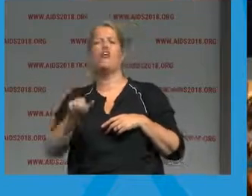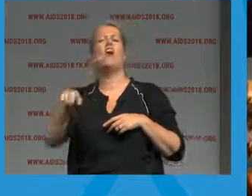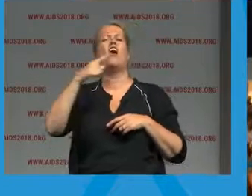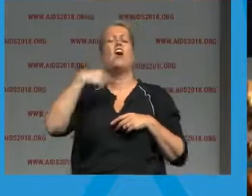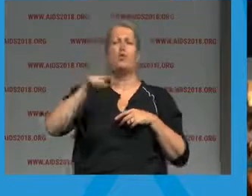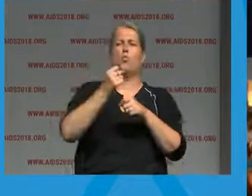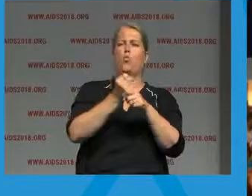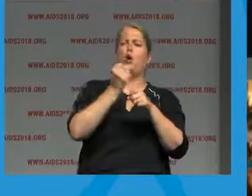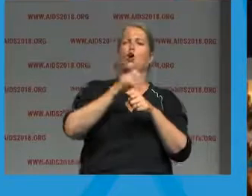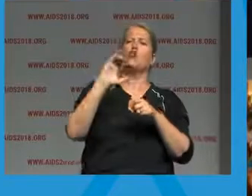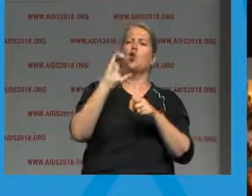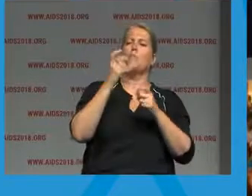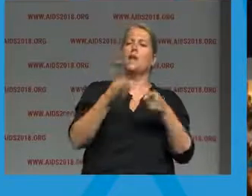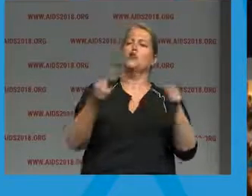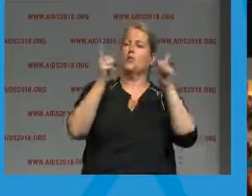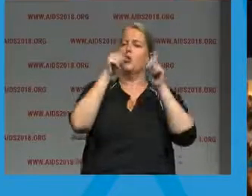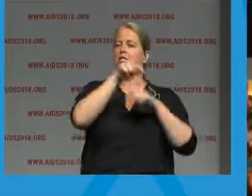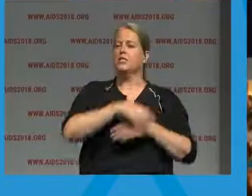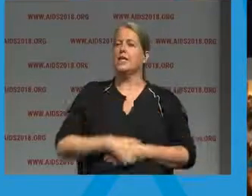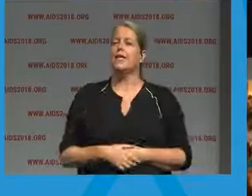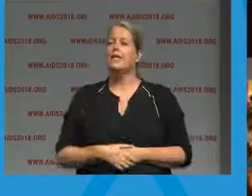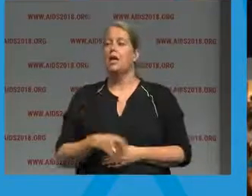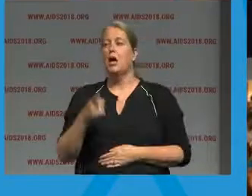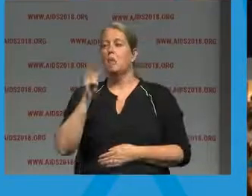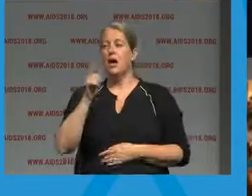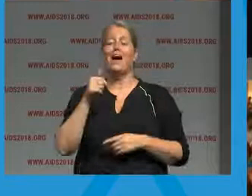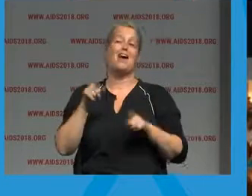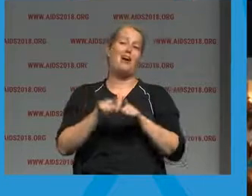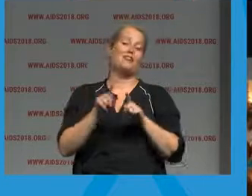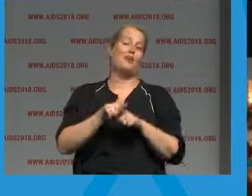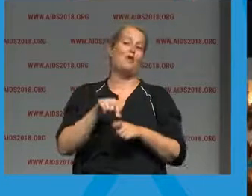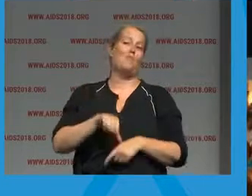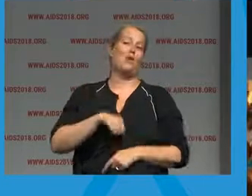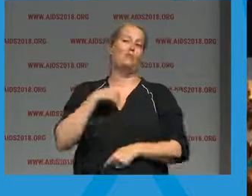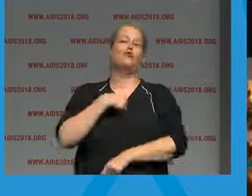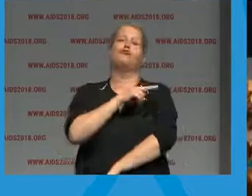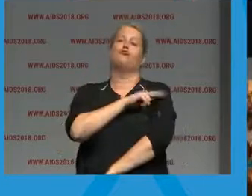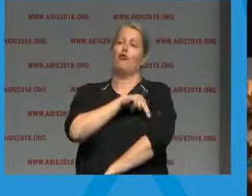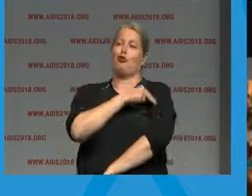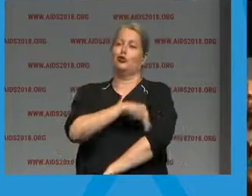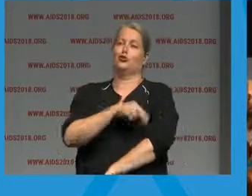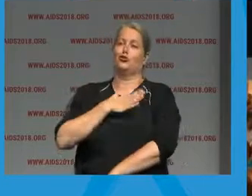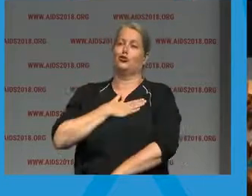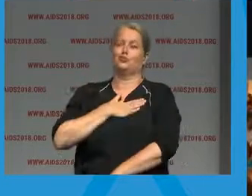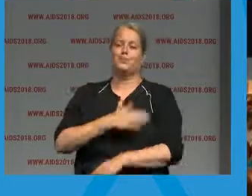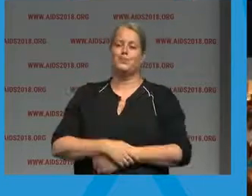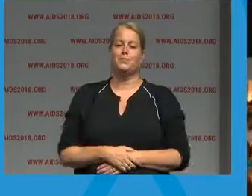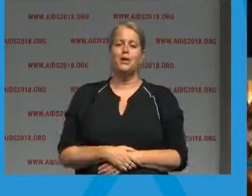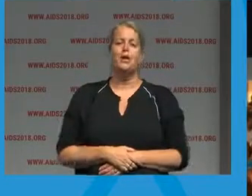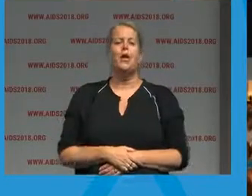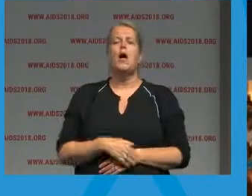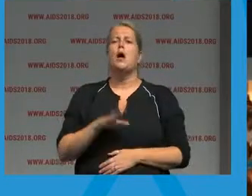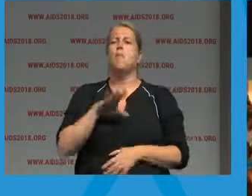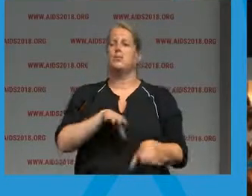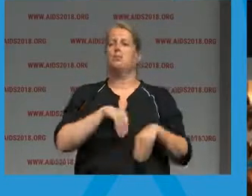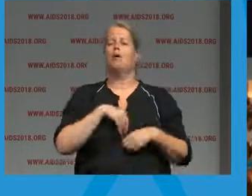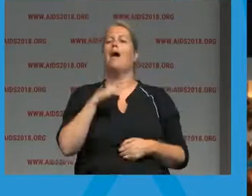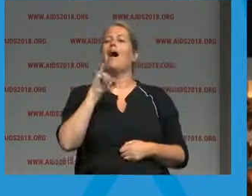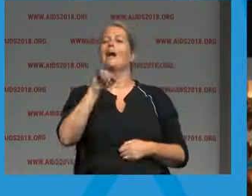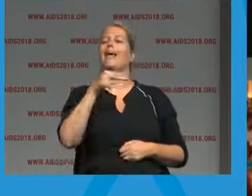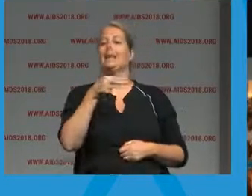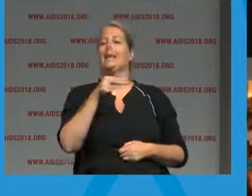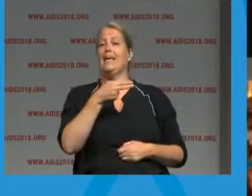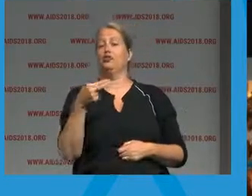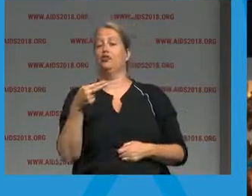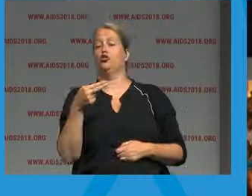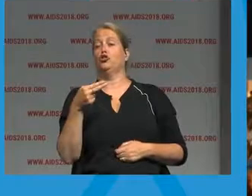University. But most importantly, I'm proud to be a nurse. And I had to take INH for 9 months because